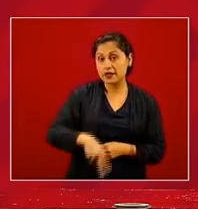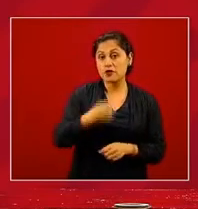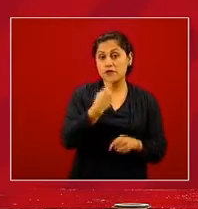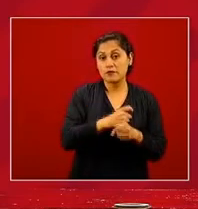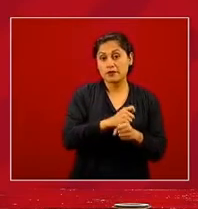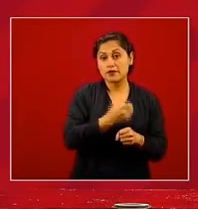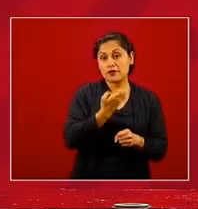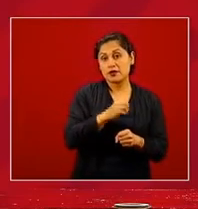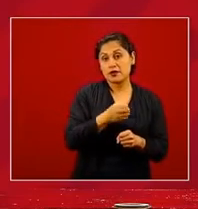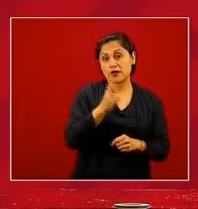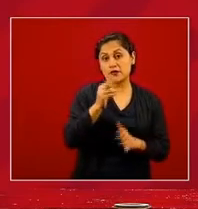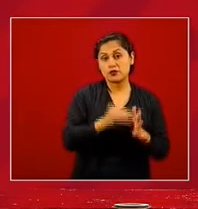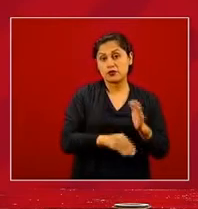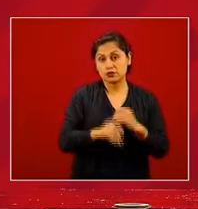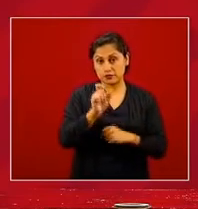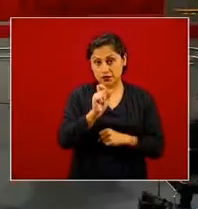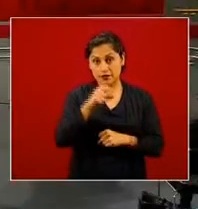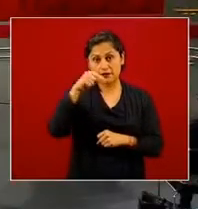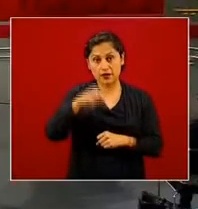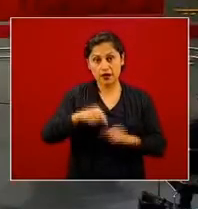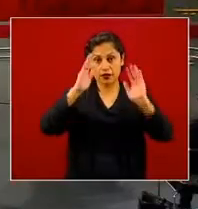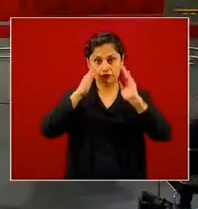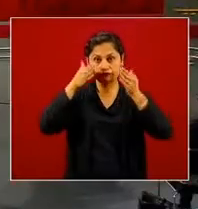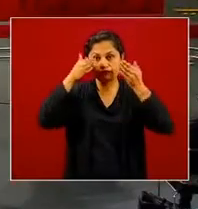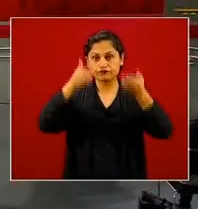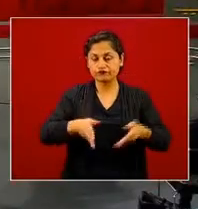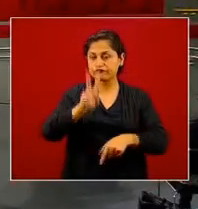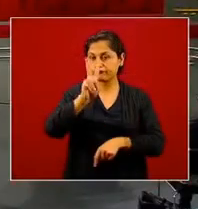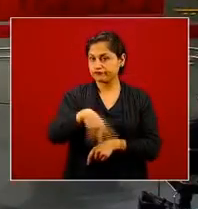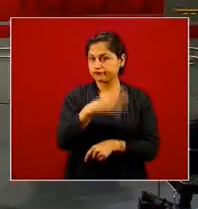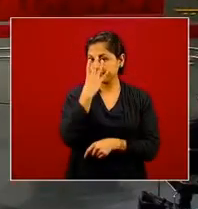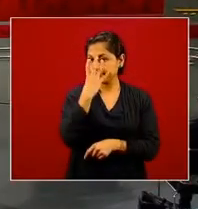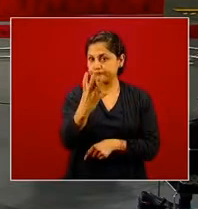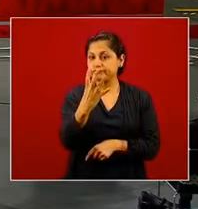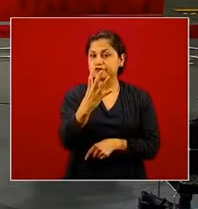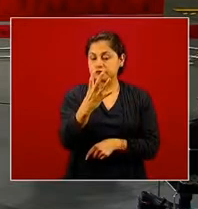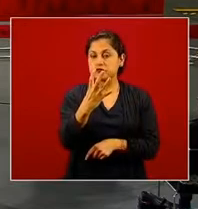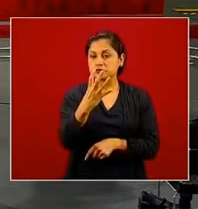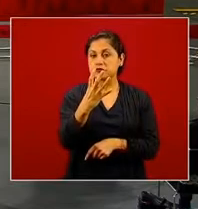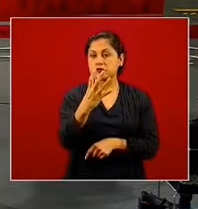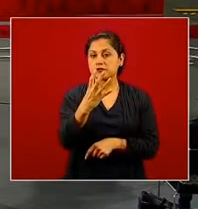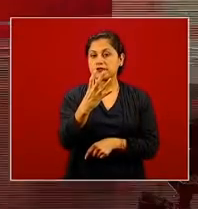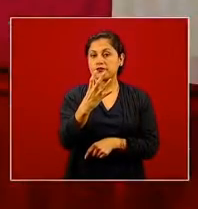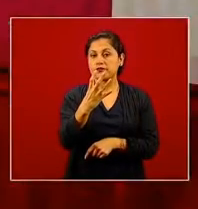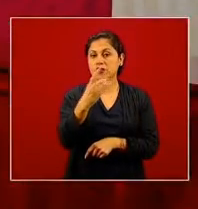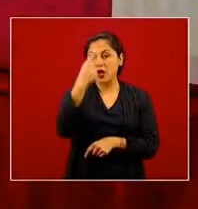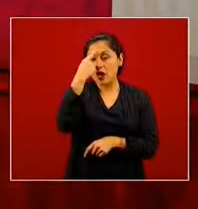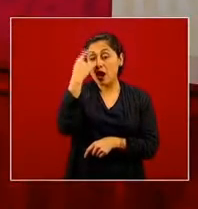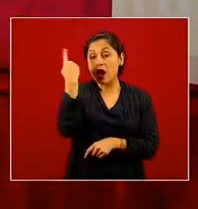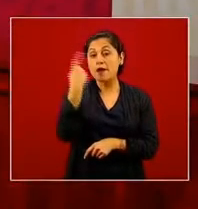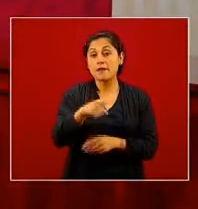in Mexico, since January 1st of 2020, we've been taking this quite seriously